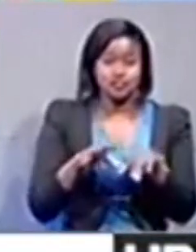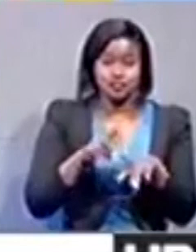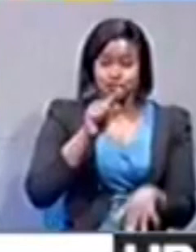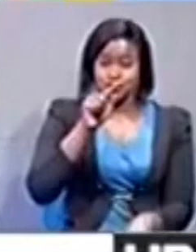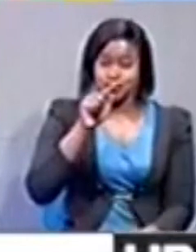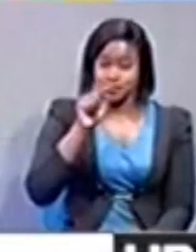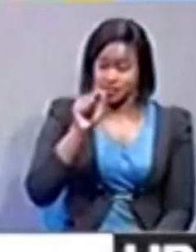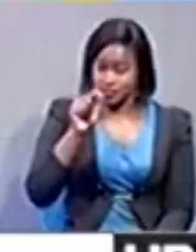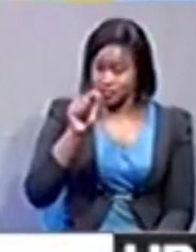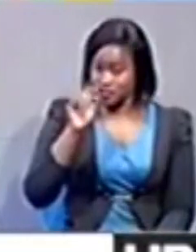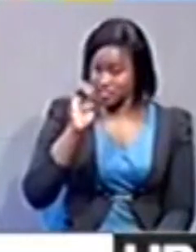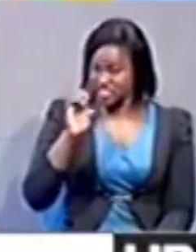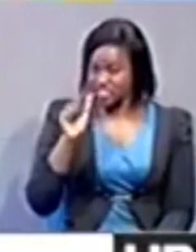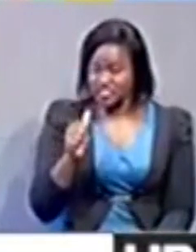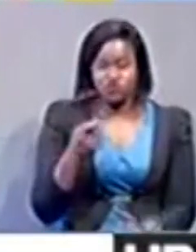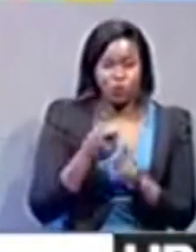From Kanungu,